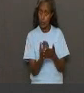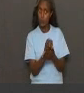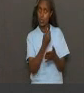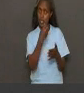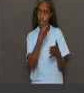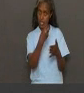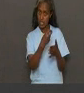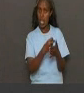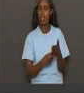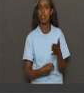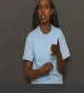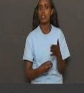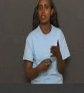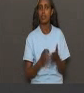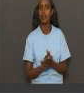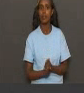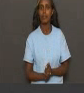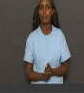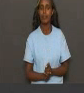produces results.